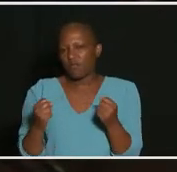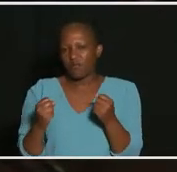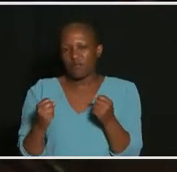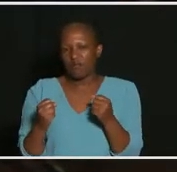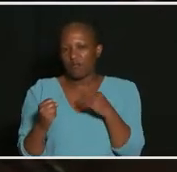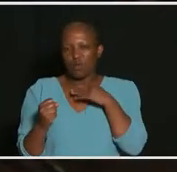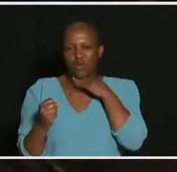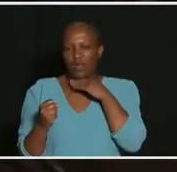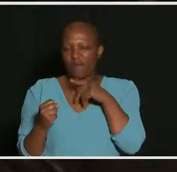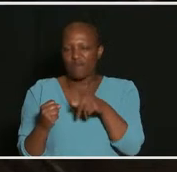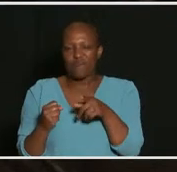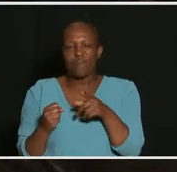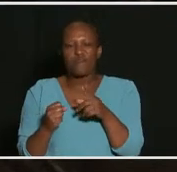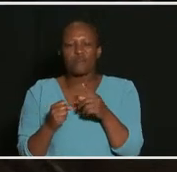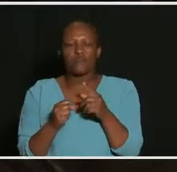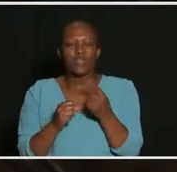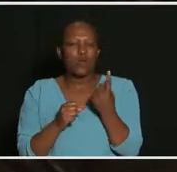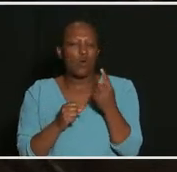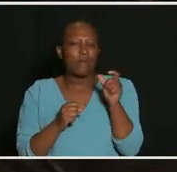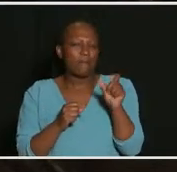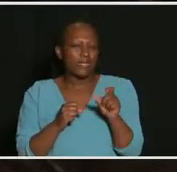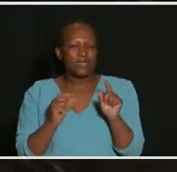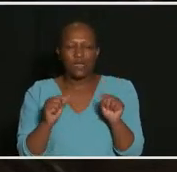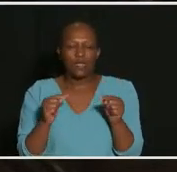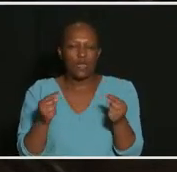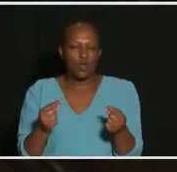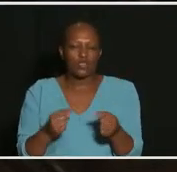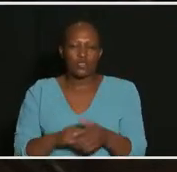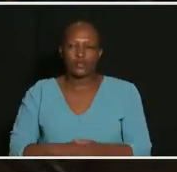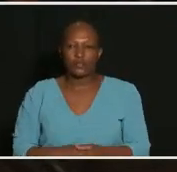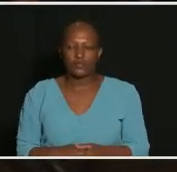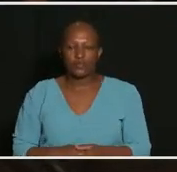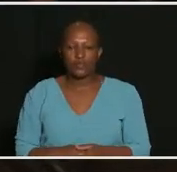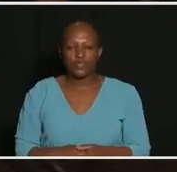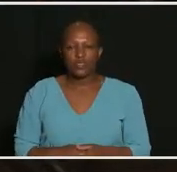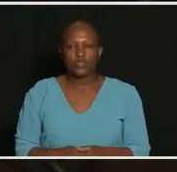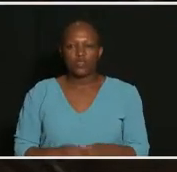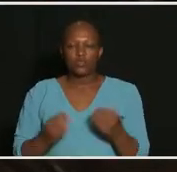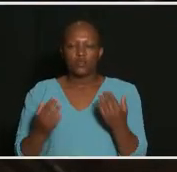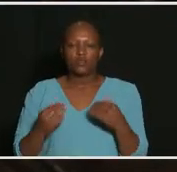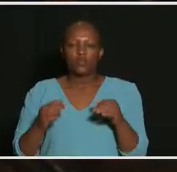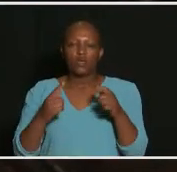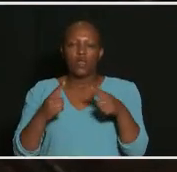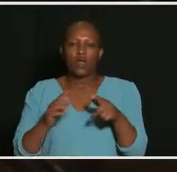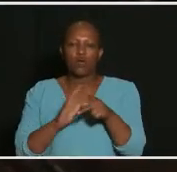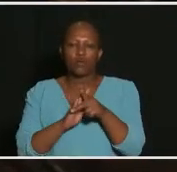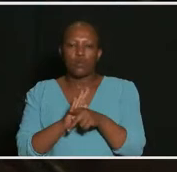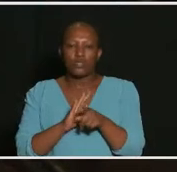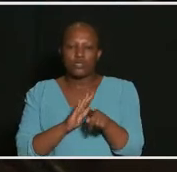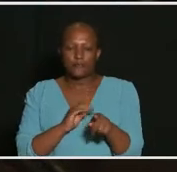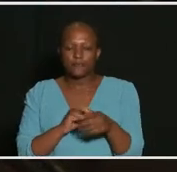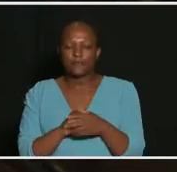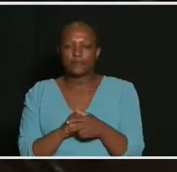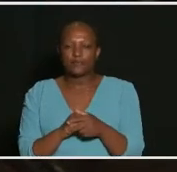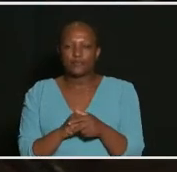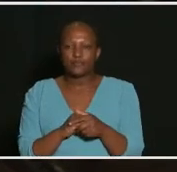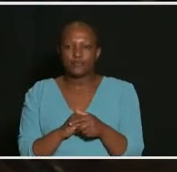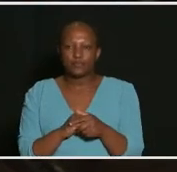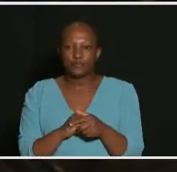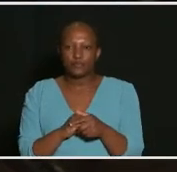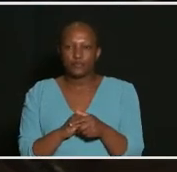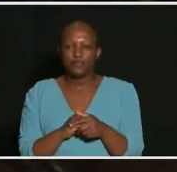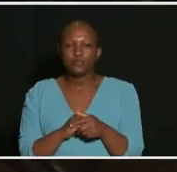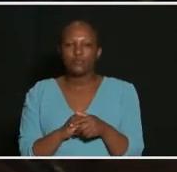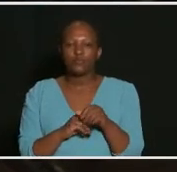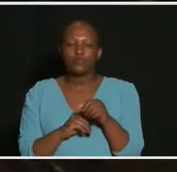that person he or she can't do justice and then as for the language policy uh